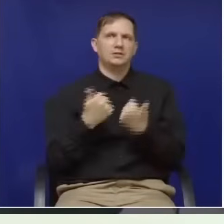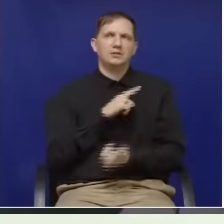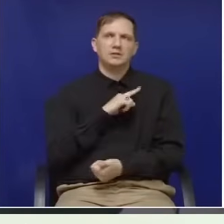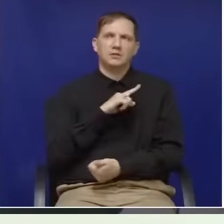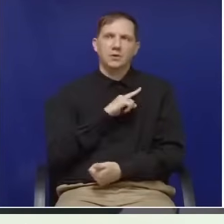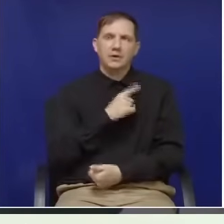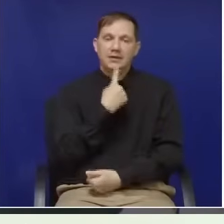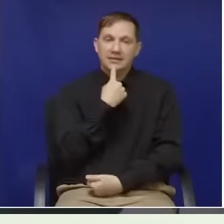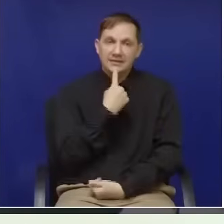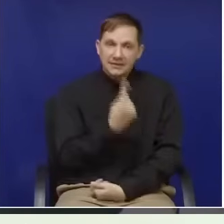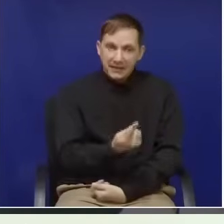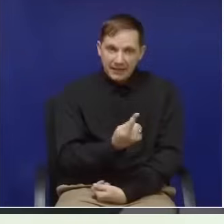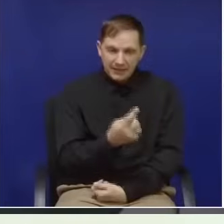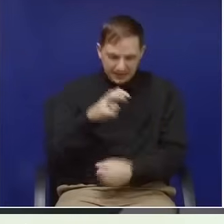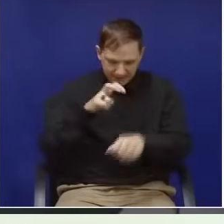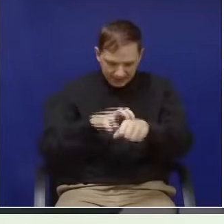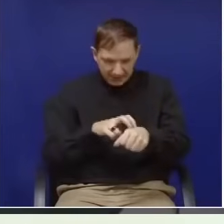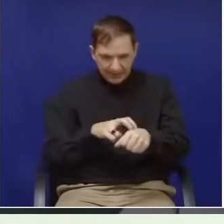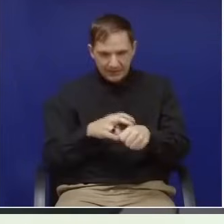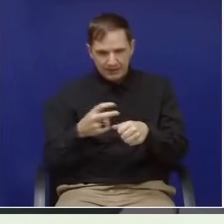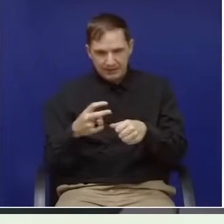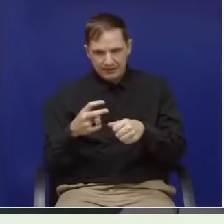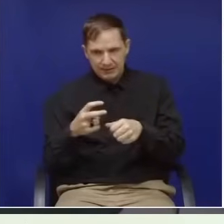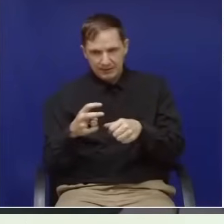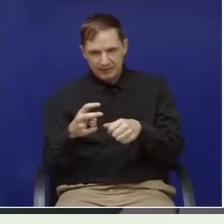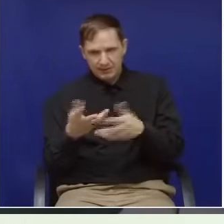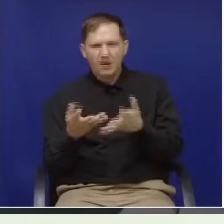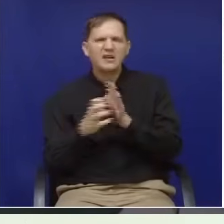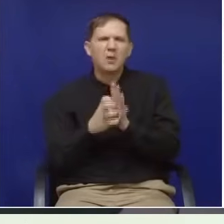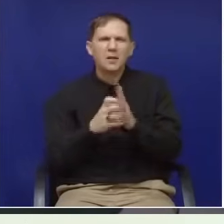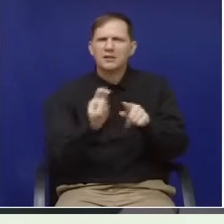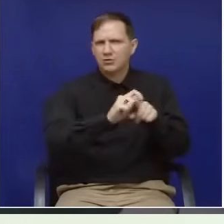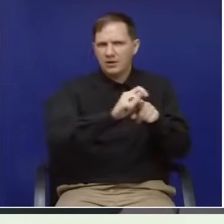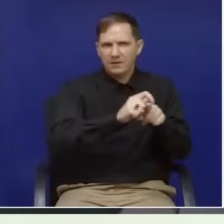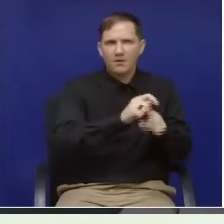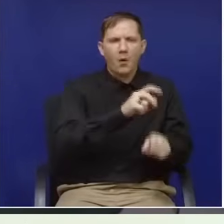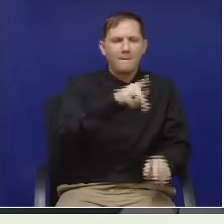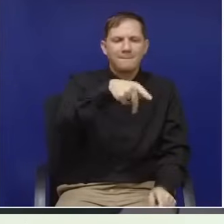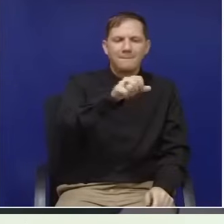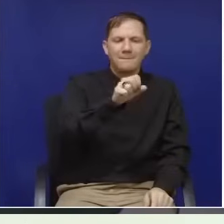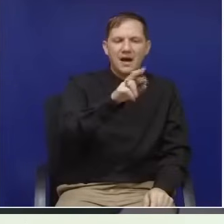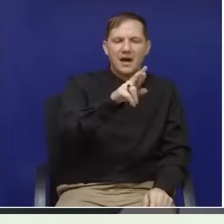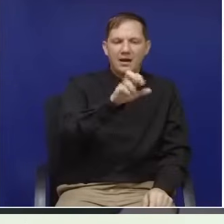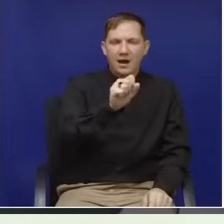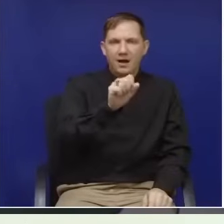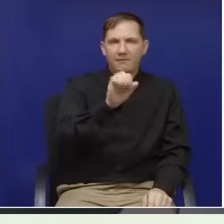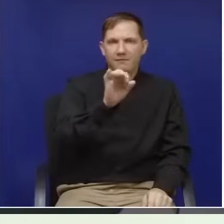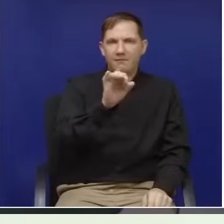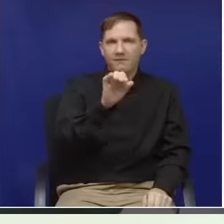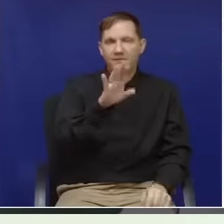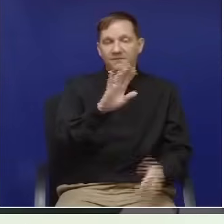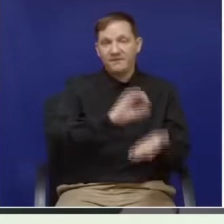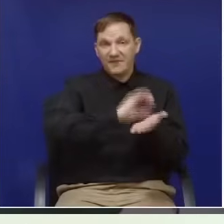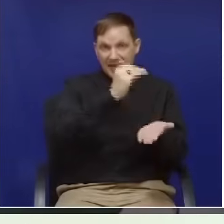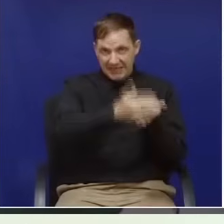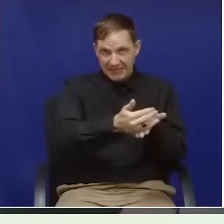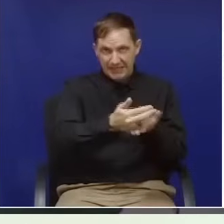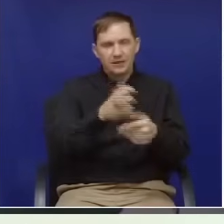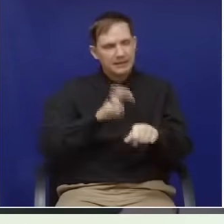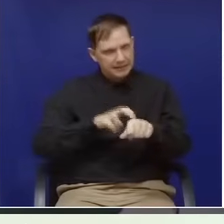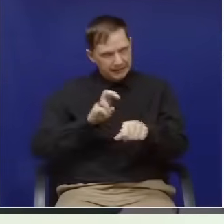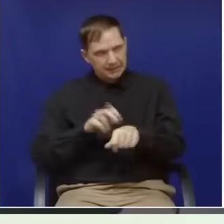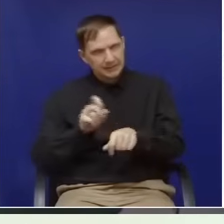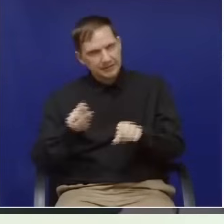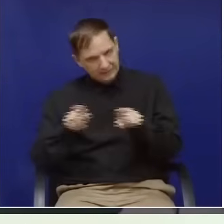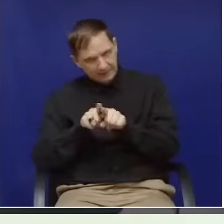some of the issues, interventions, including training. When you look at the CARA funding, does not look only on the machinery that we have done, but also capacitation